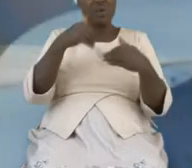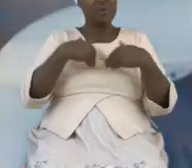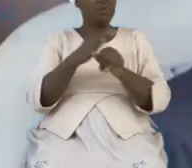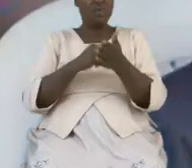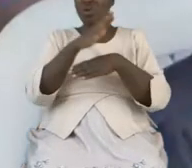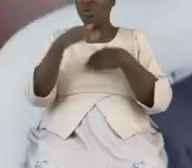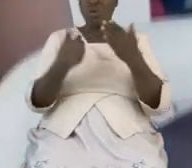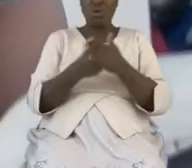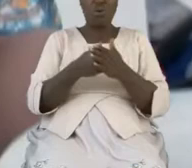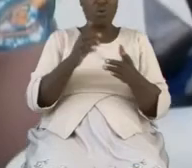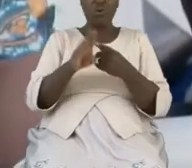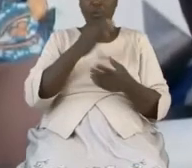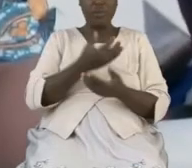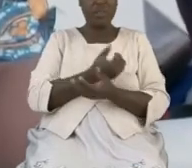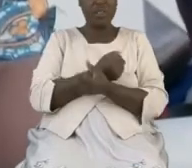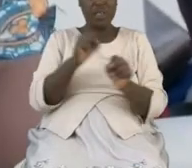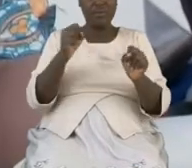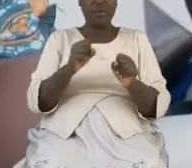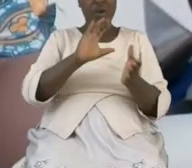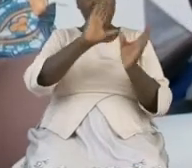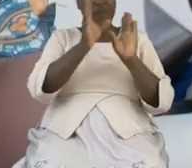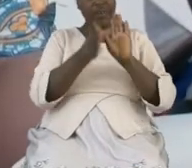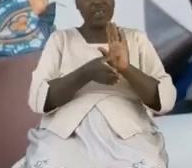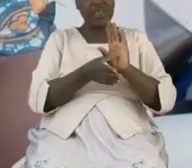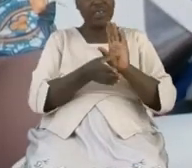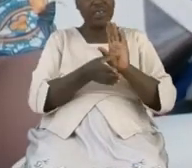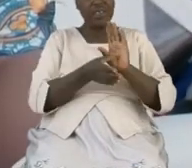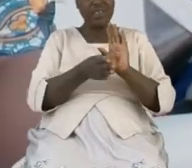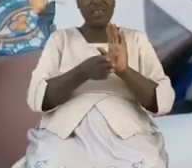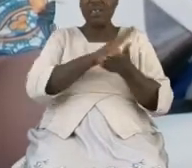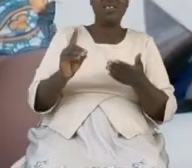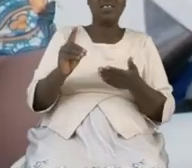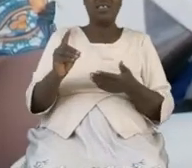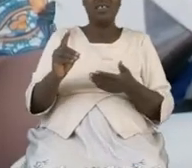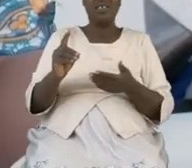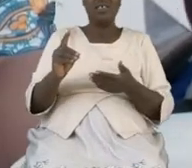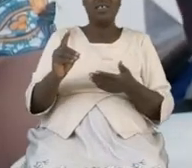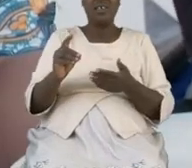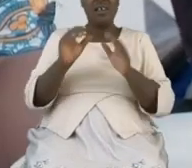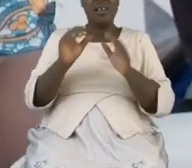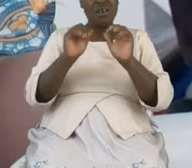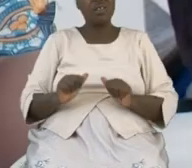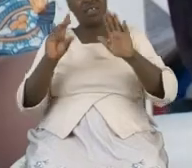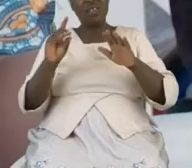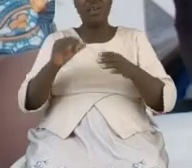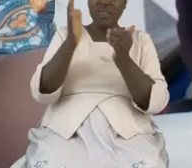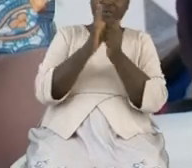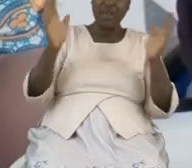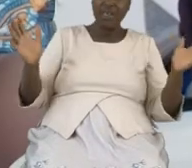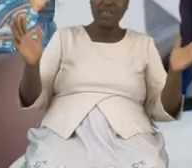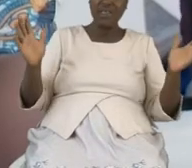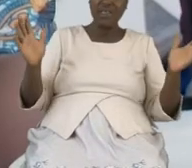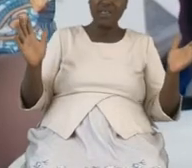converted, cleansed, consecrated, crucified, cleaving